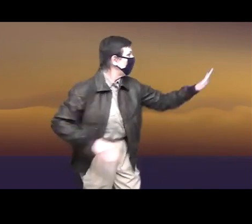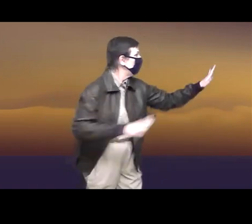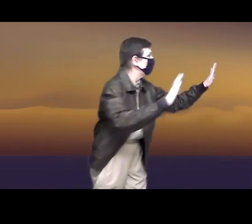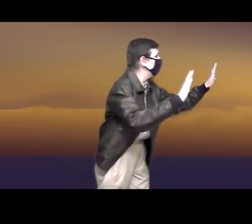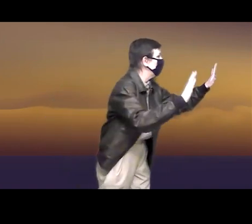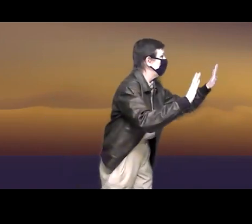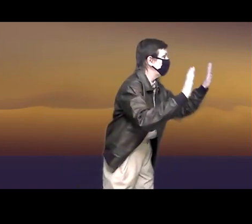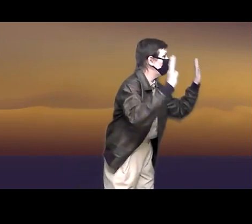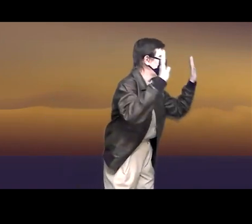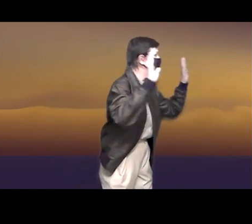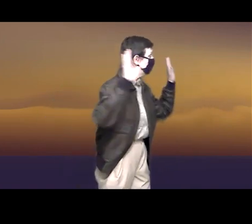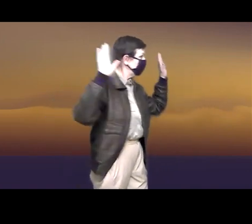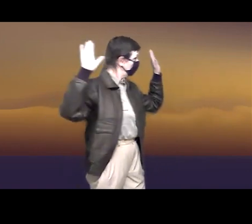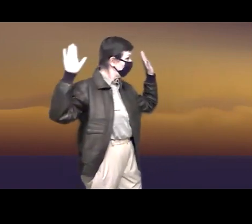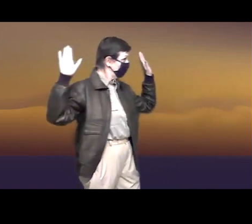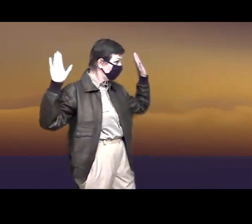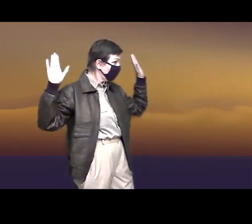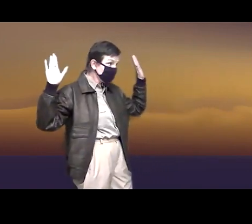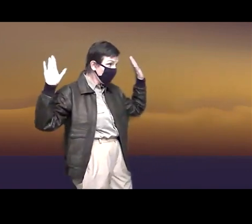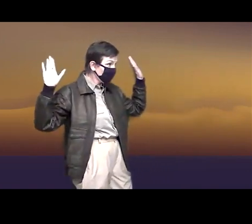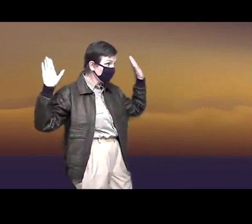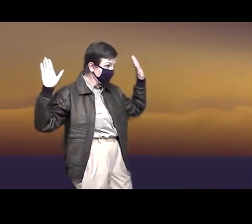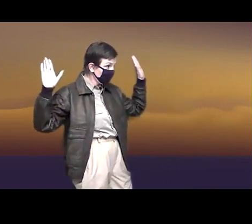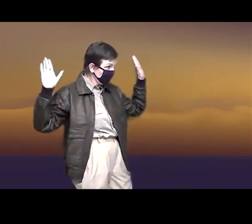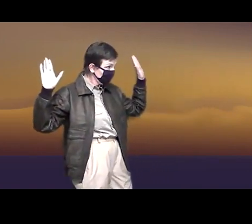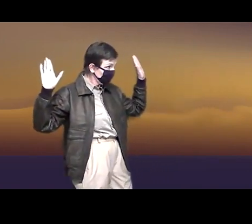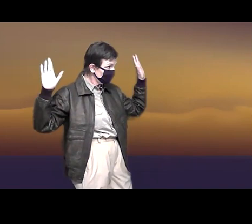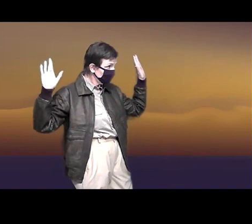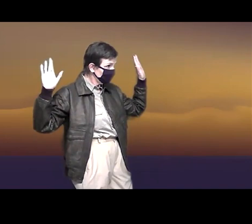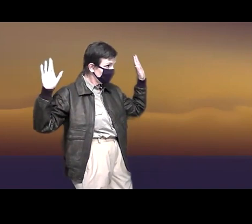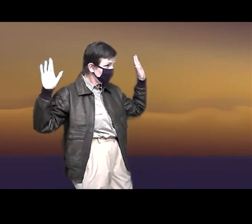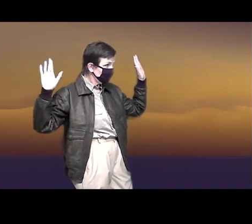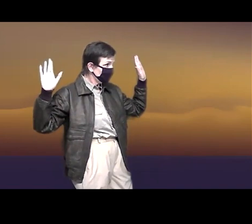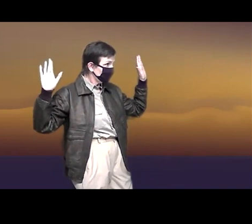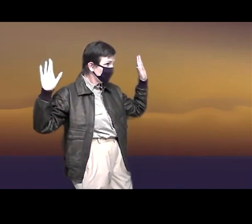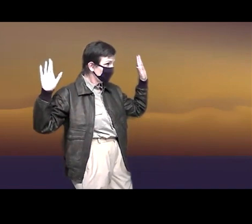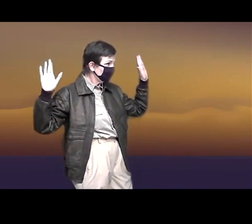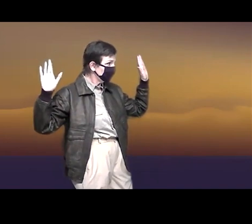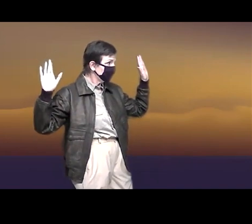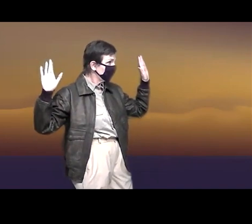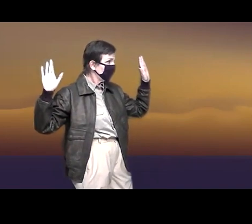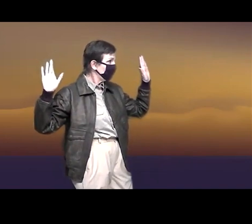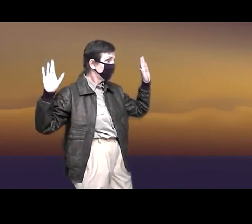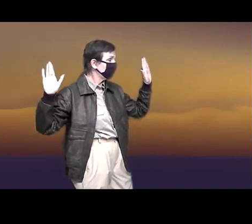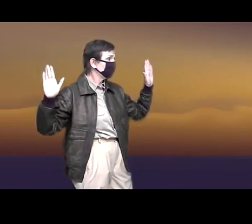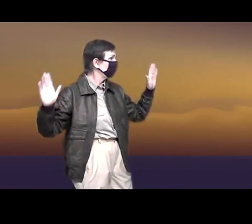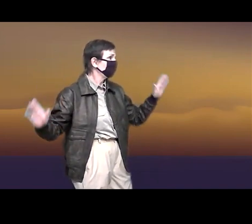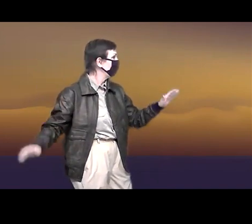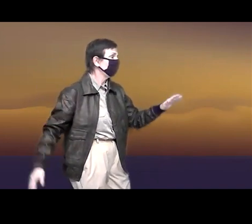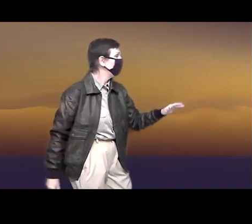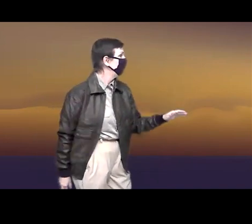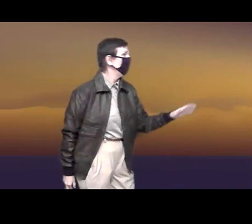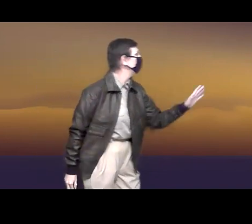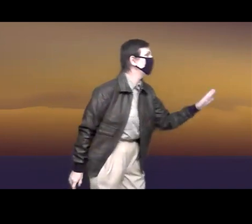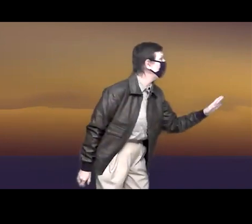Okay. You win. No slaughtering, okay? They're going to get slaughtered. How many times do